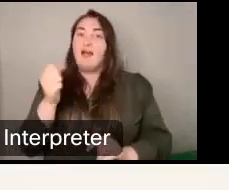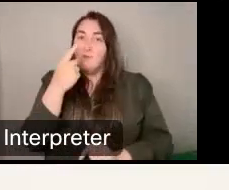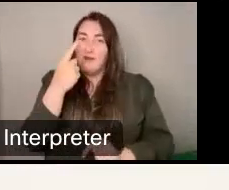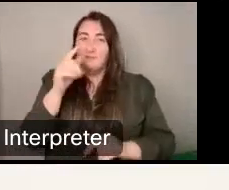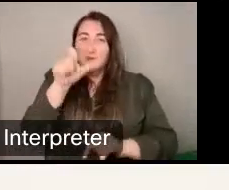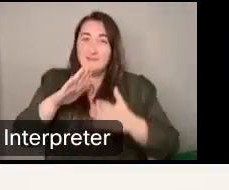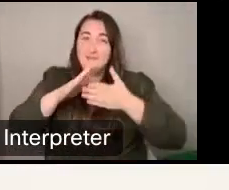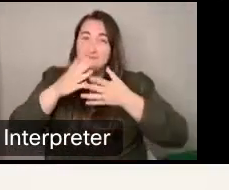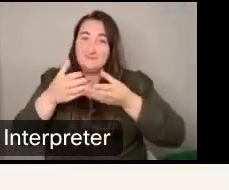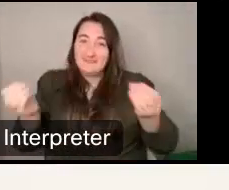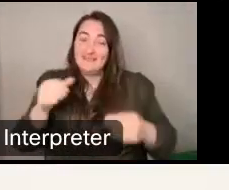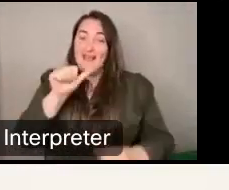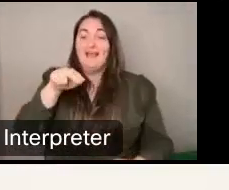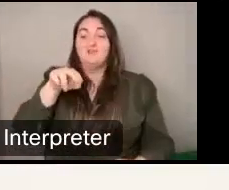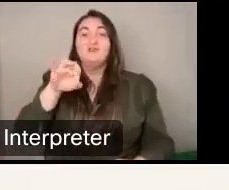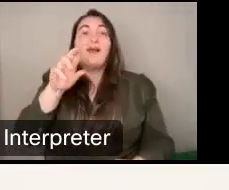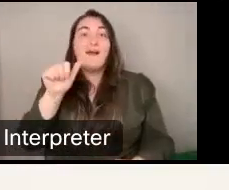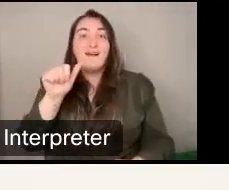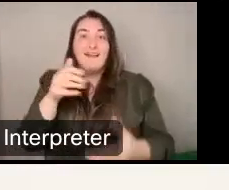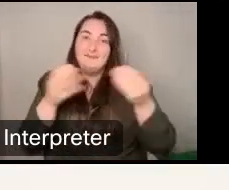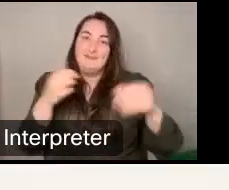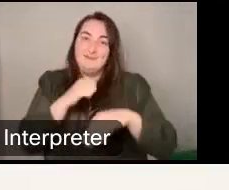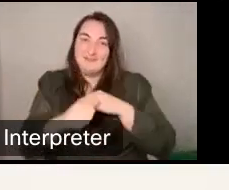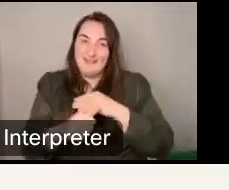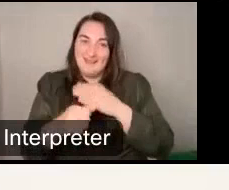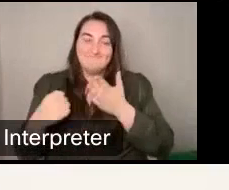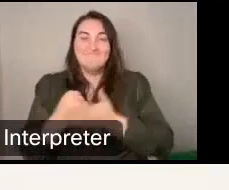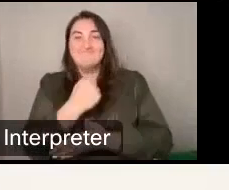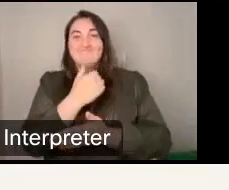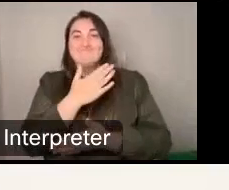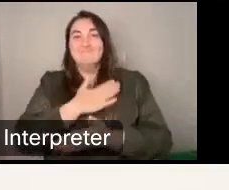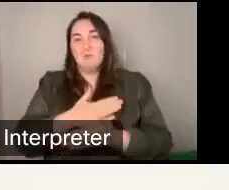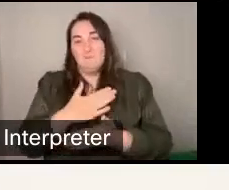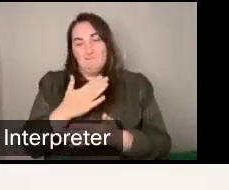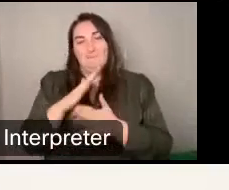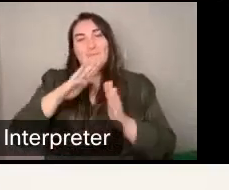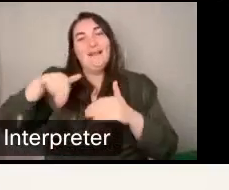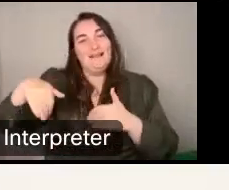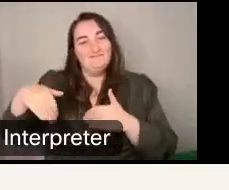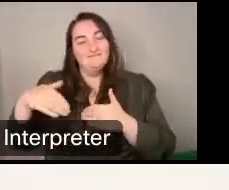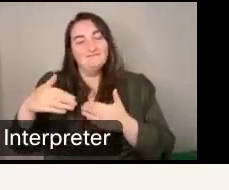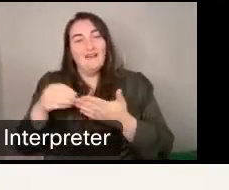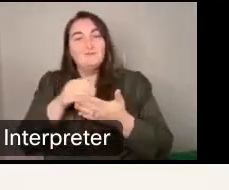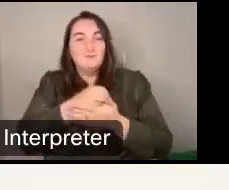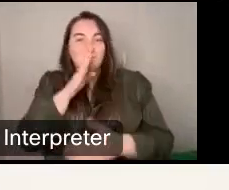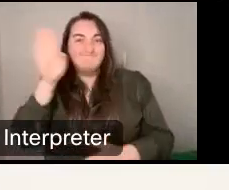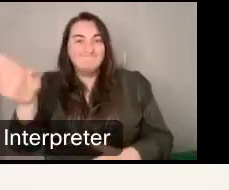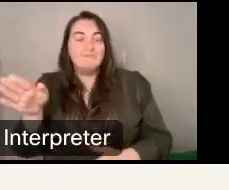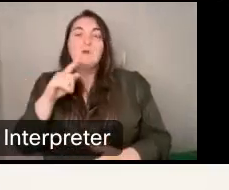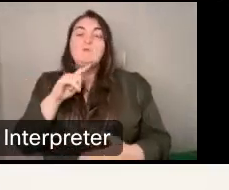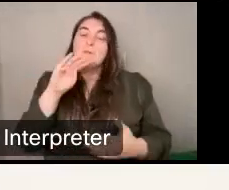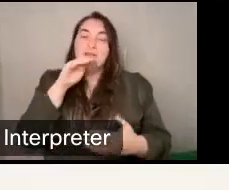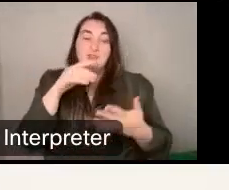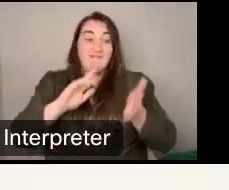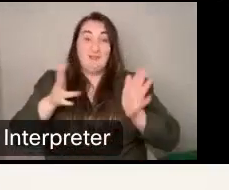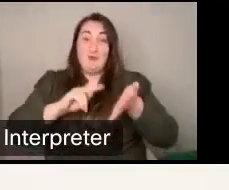member, Angela Tyson, who has unfortunately had some unexpected leave, and she very much organised this webinar